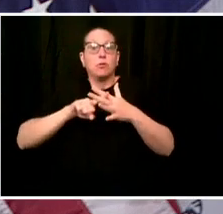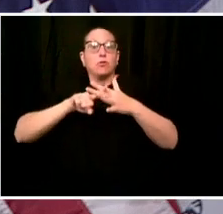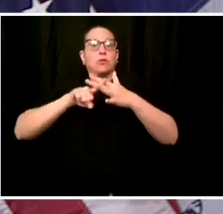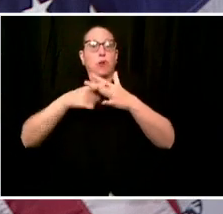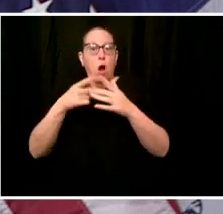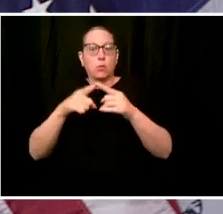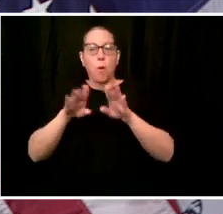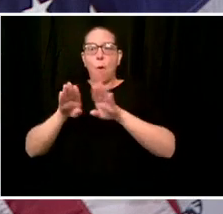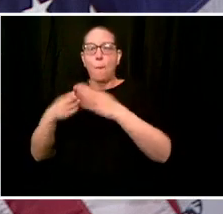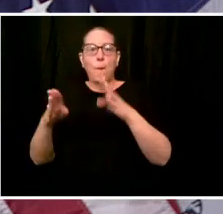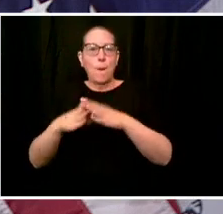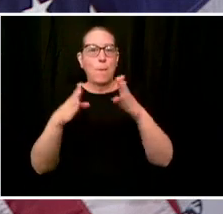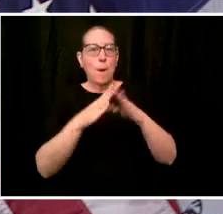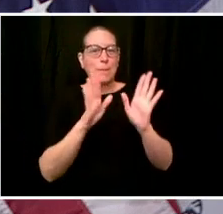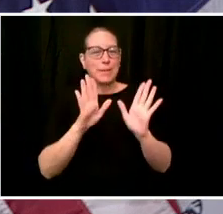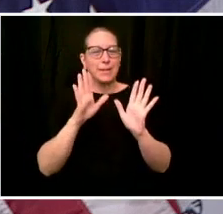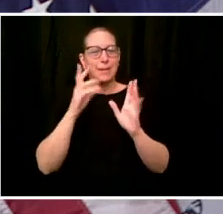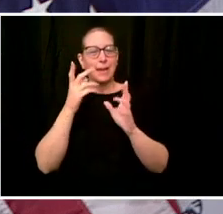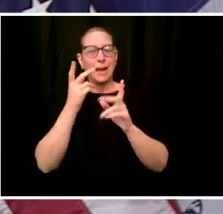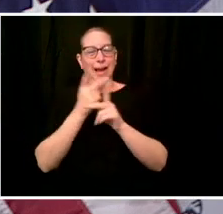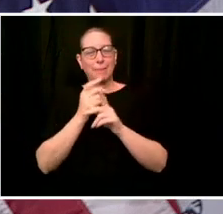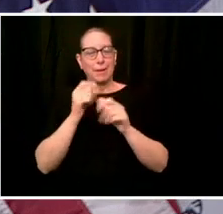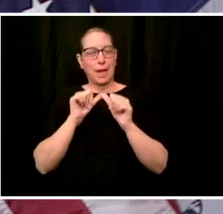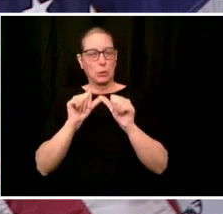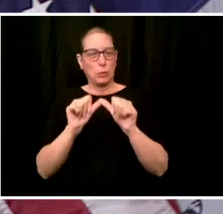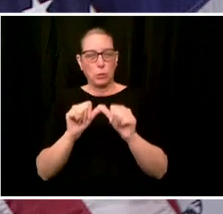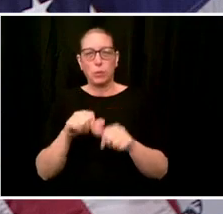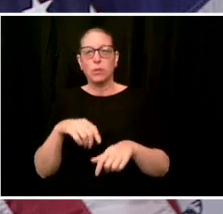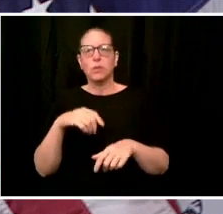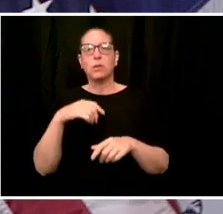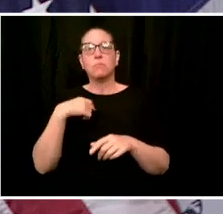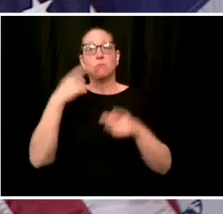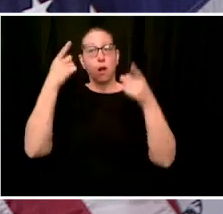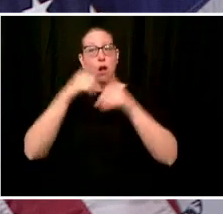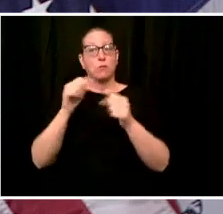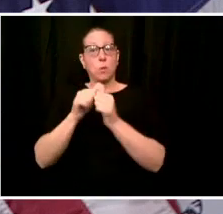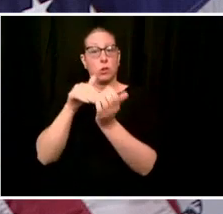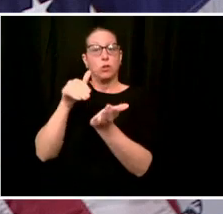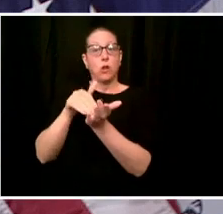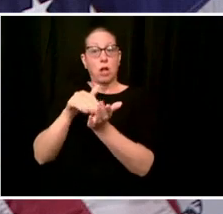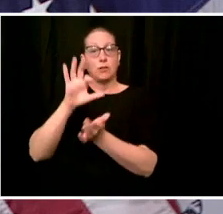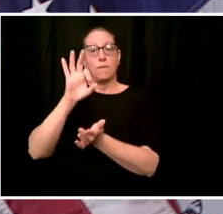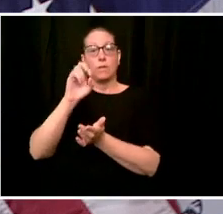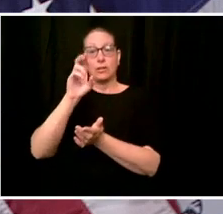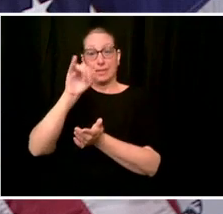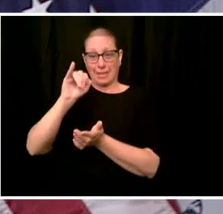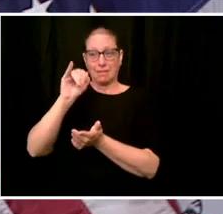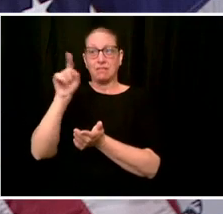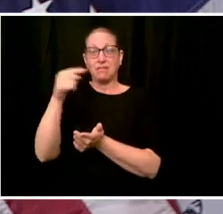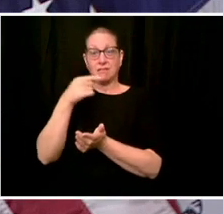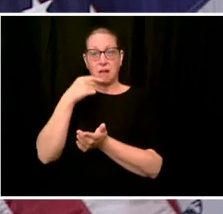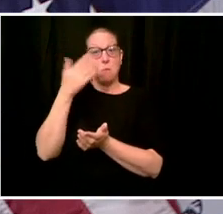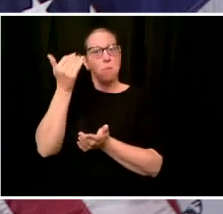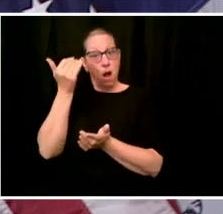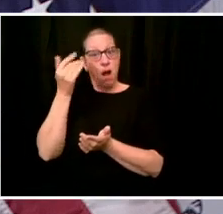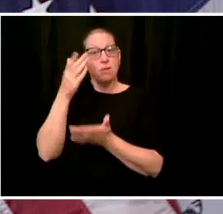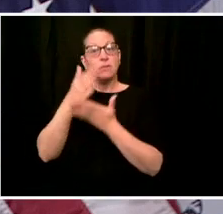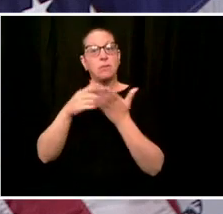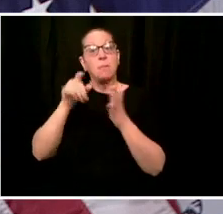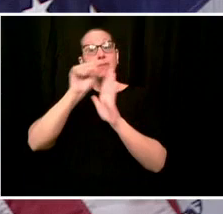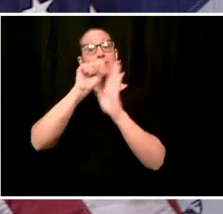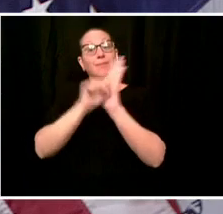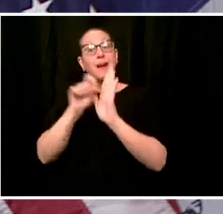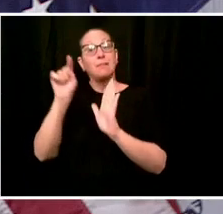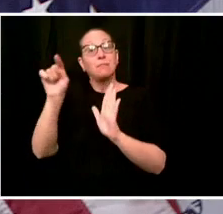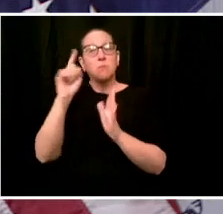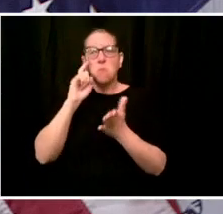not basing their decisions on the science, and that's dangerous. It's dangerous for their people. It's dangerous for all of us because if the disease reasserts in some parts of the country,